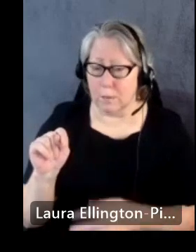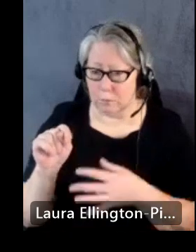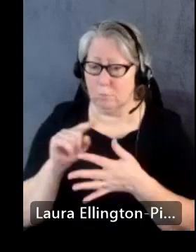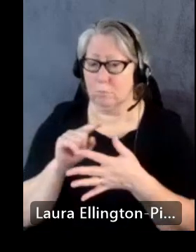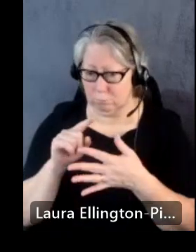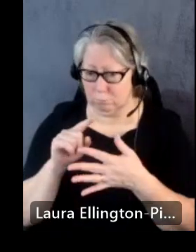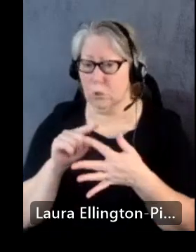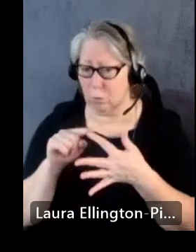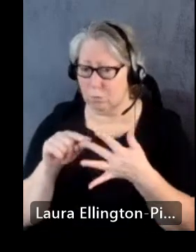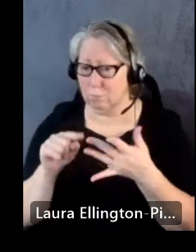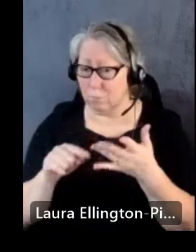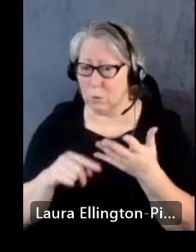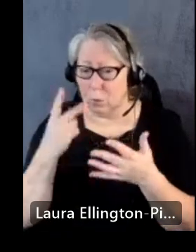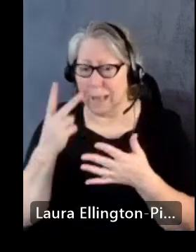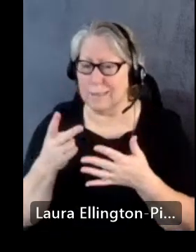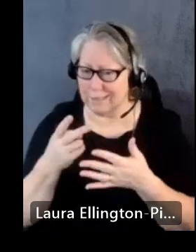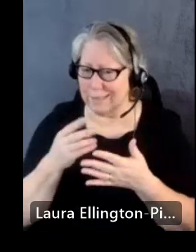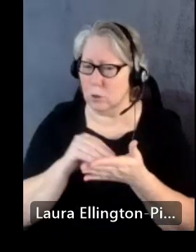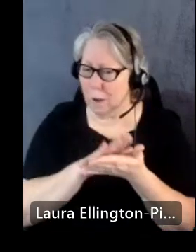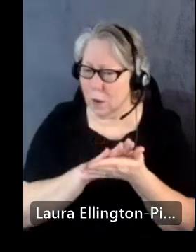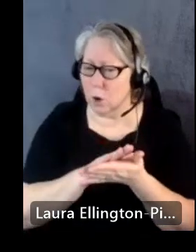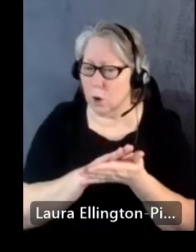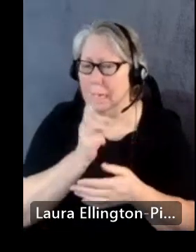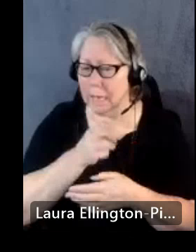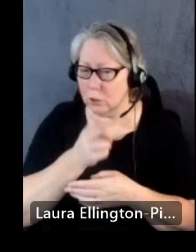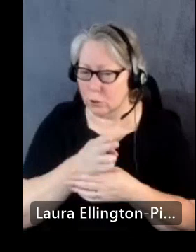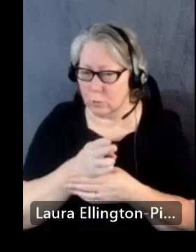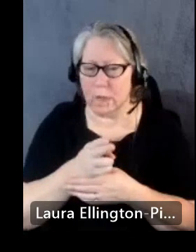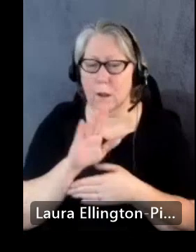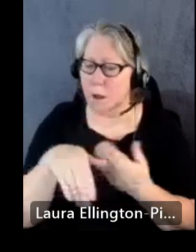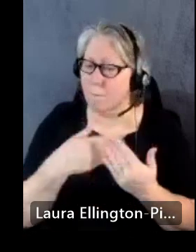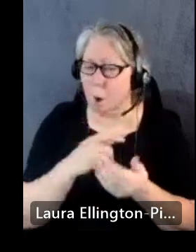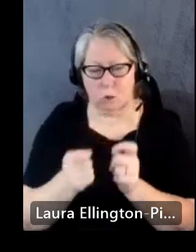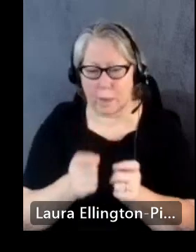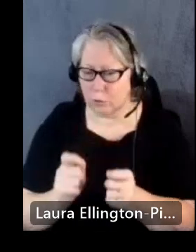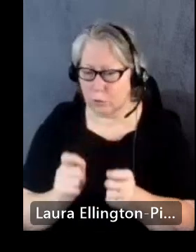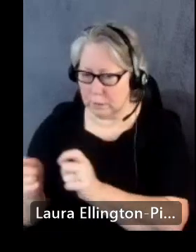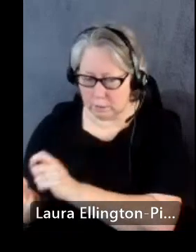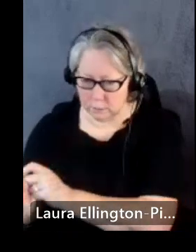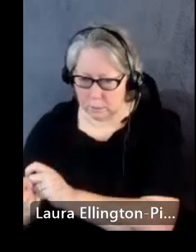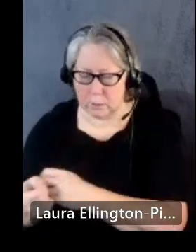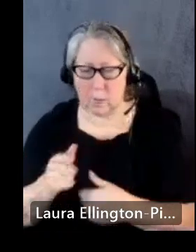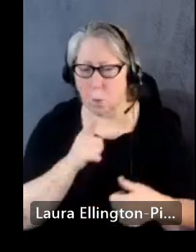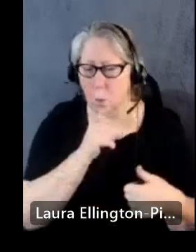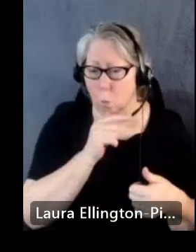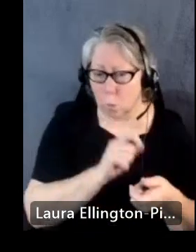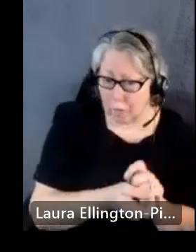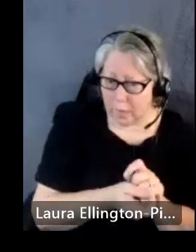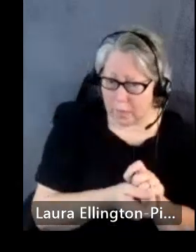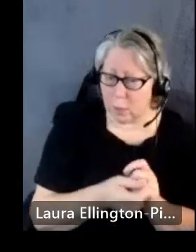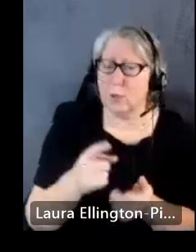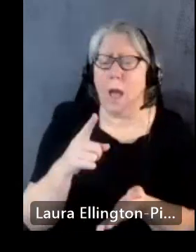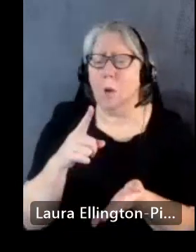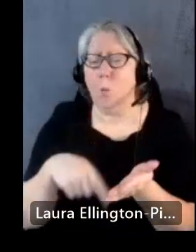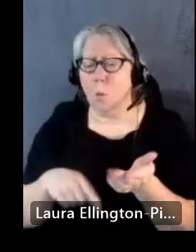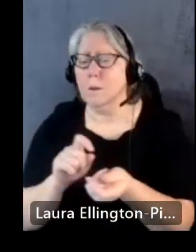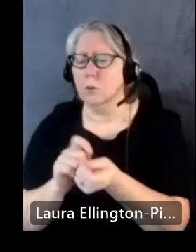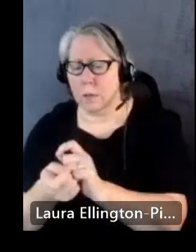show you a record or a history of all the changes that were made to records. So you can see who made changes and what changes that they